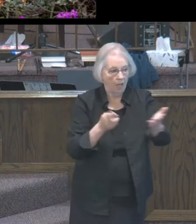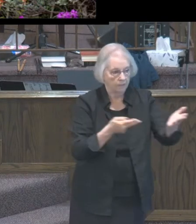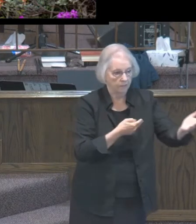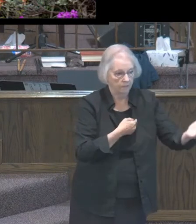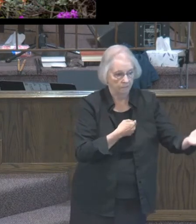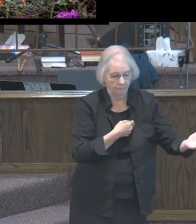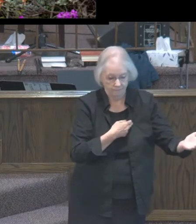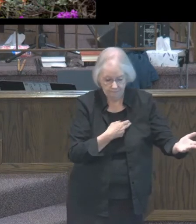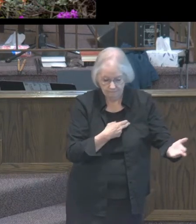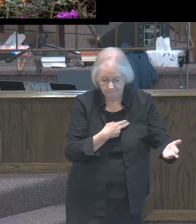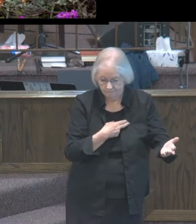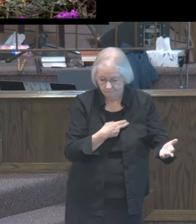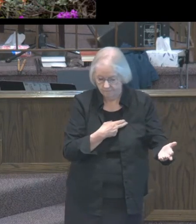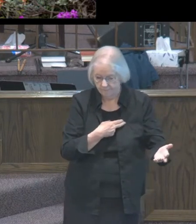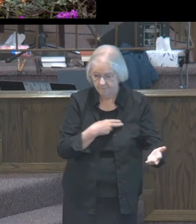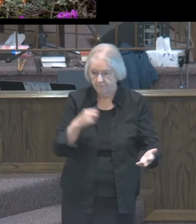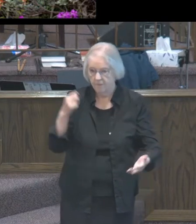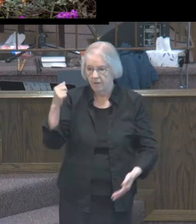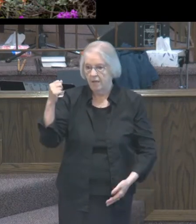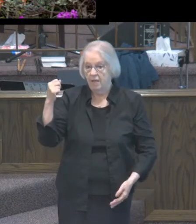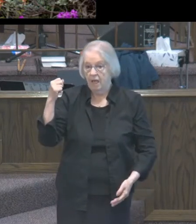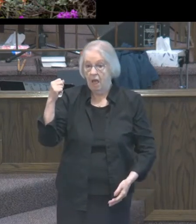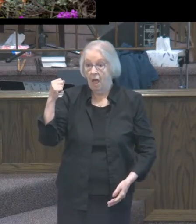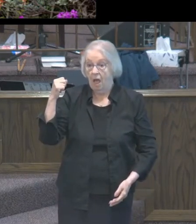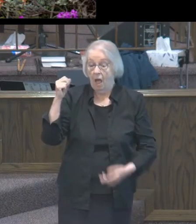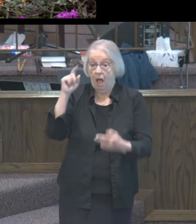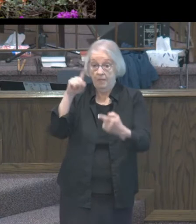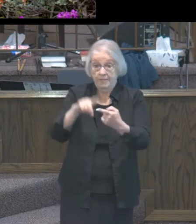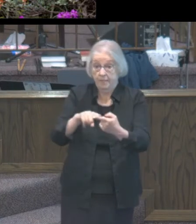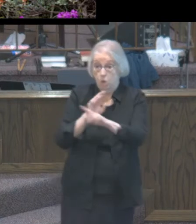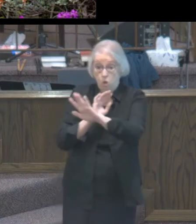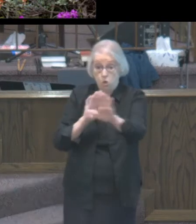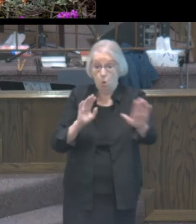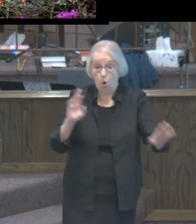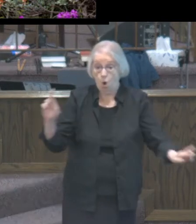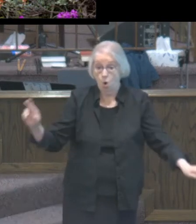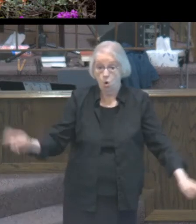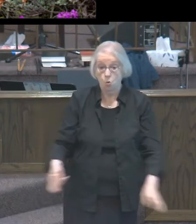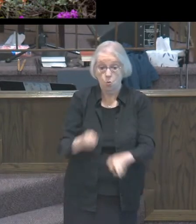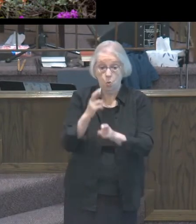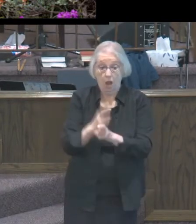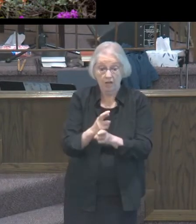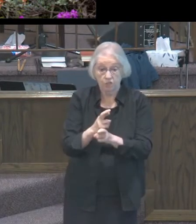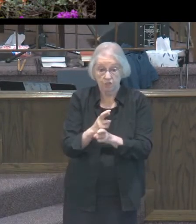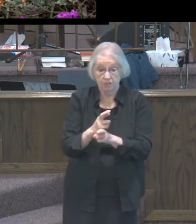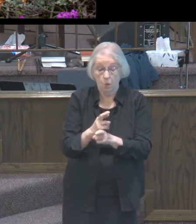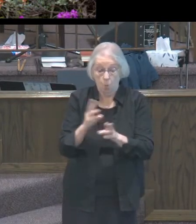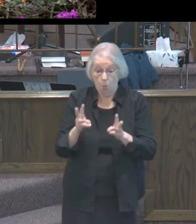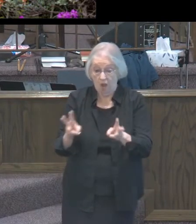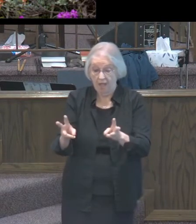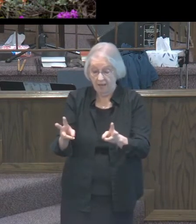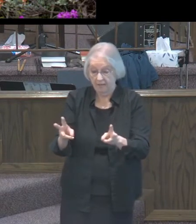"Unless your righteousness exceeds the righteousness of